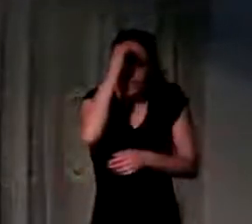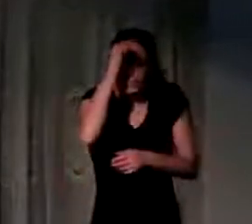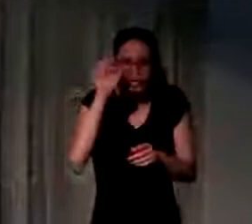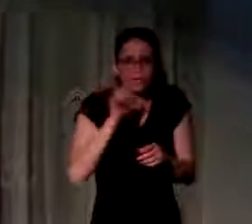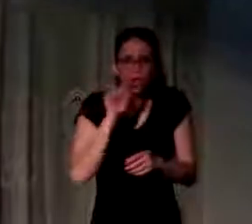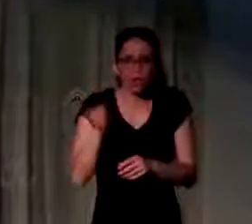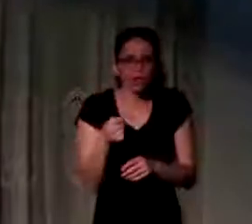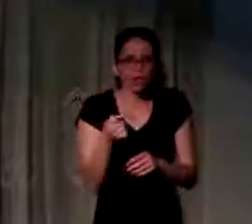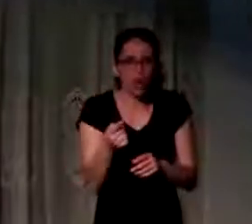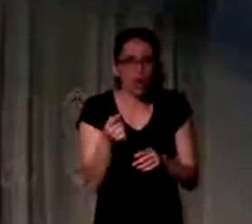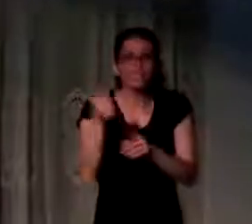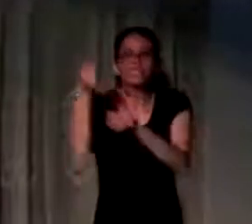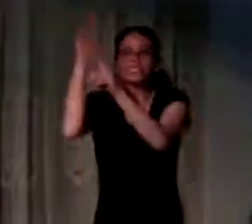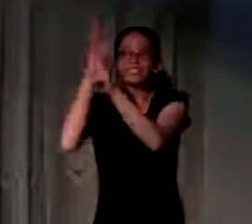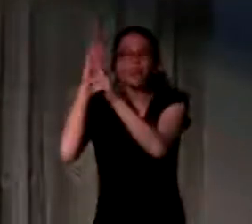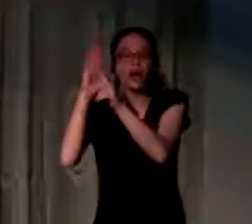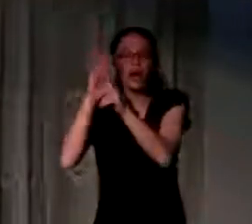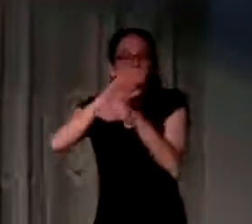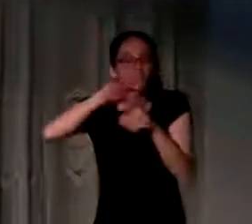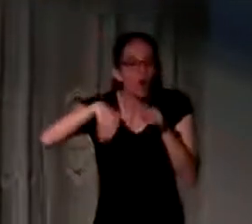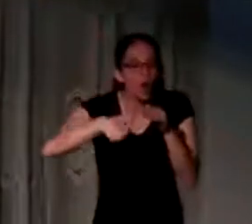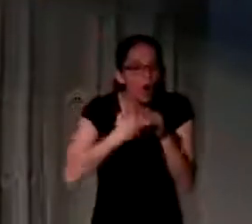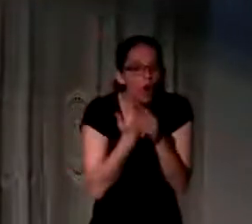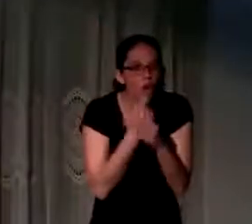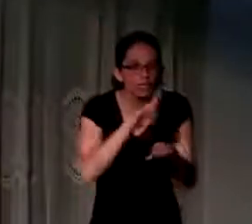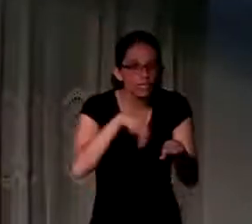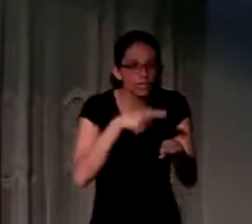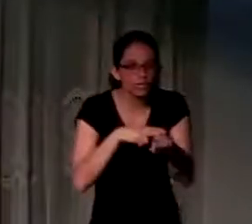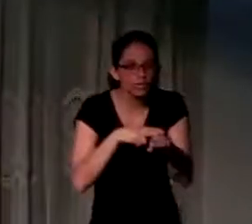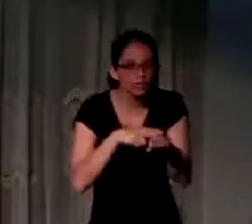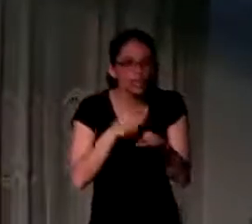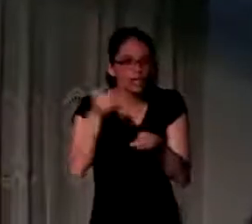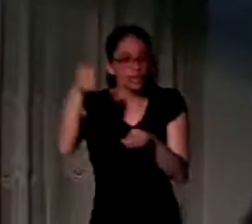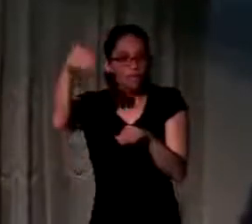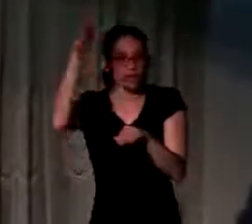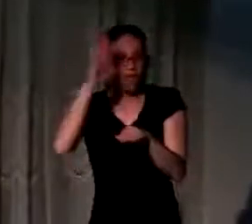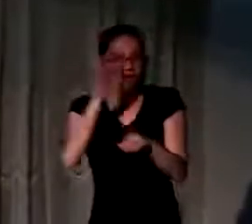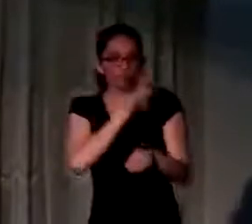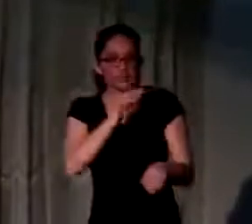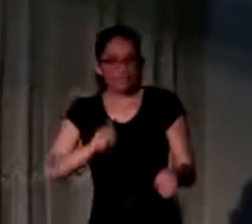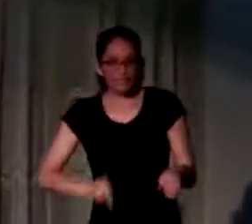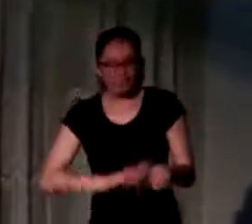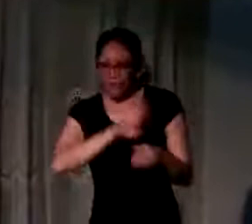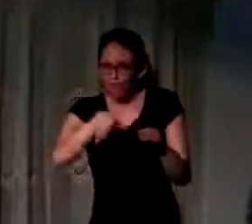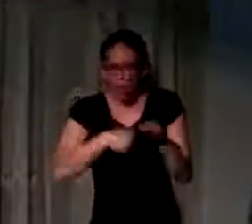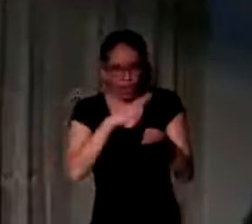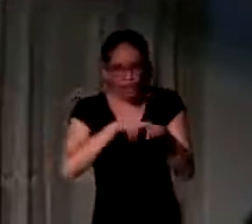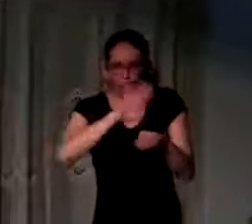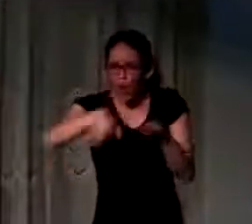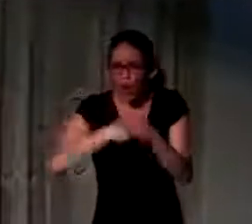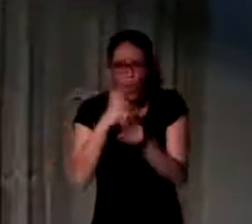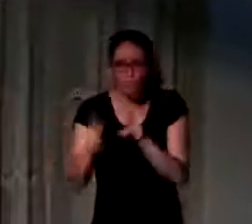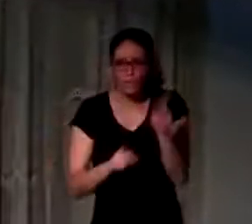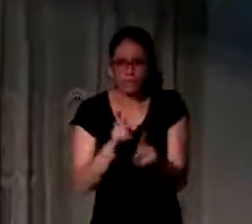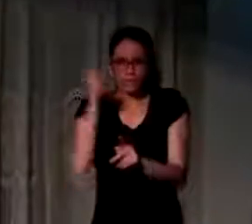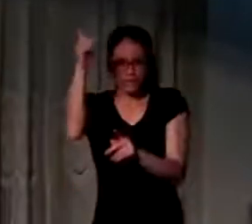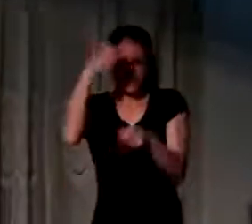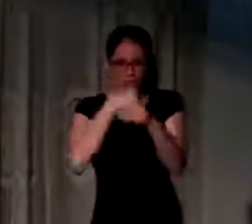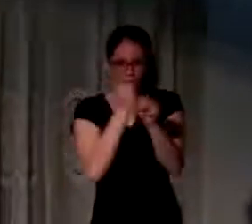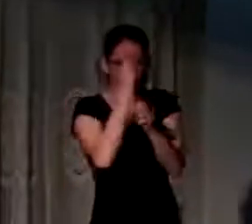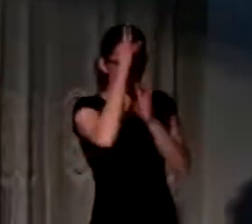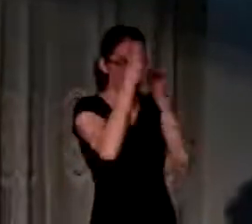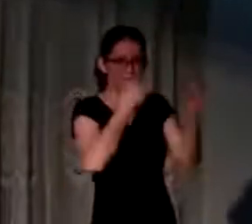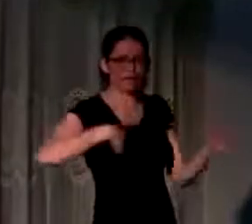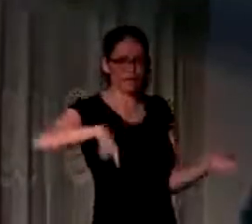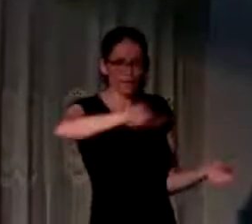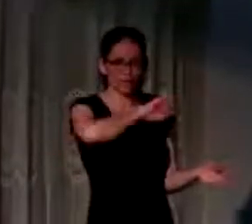is the God of, what does it say in Psalm? The God who is the King of all nations. He made us. He has saved